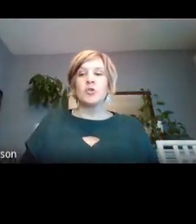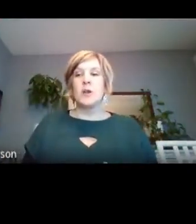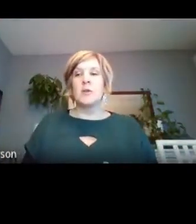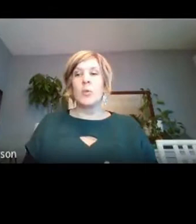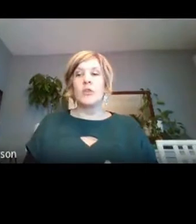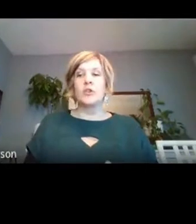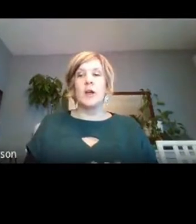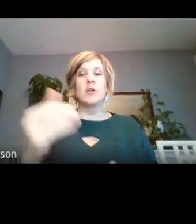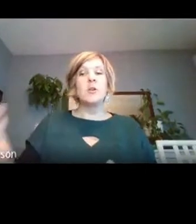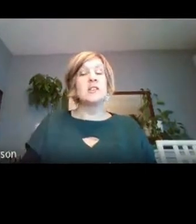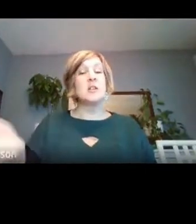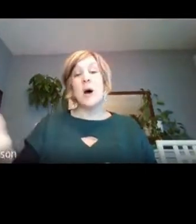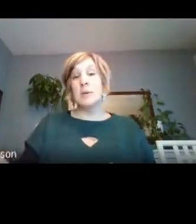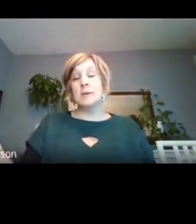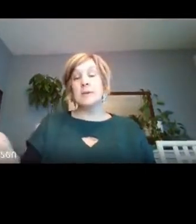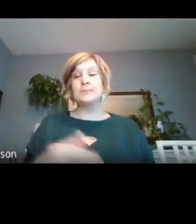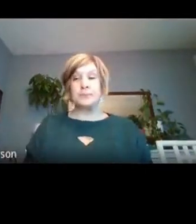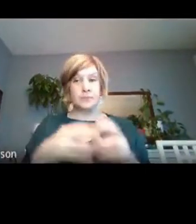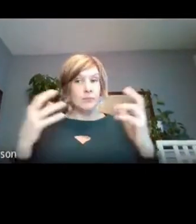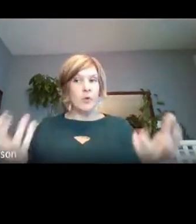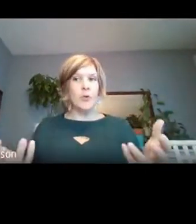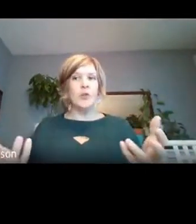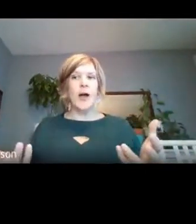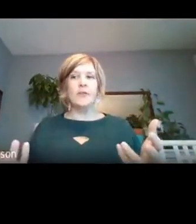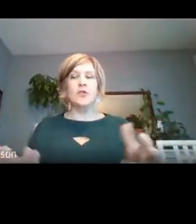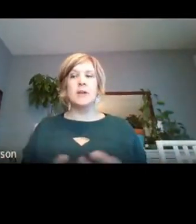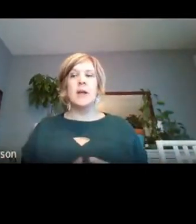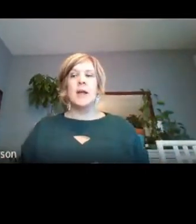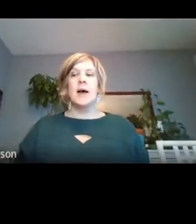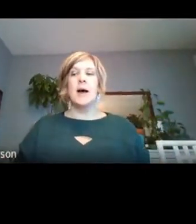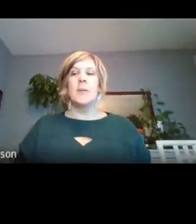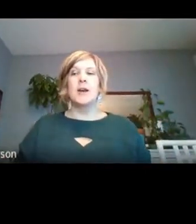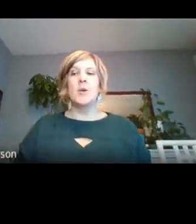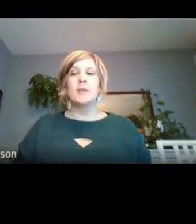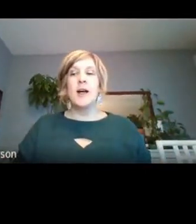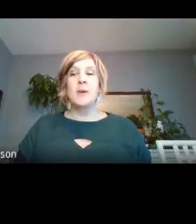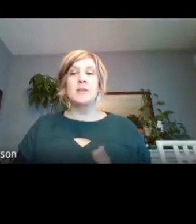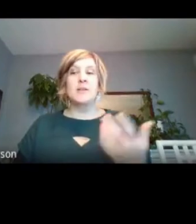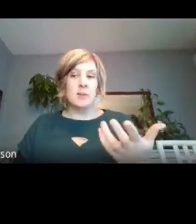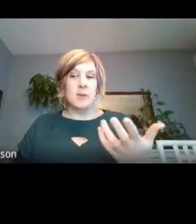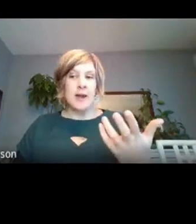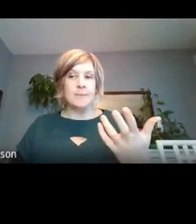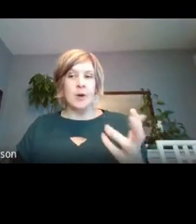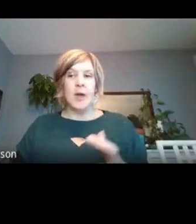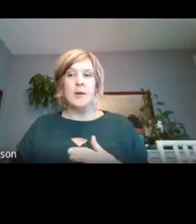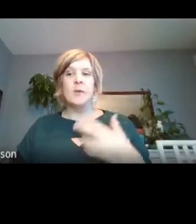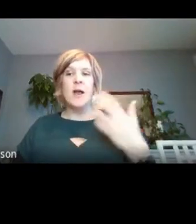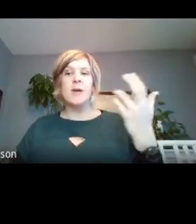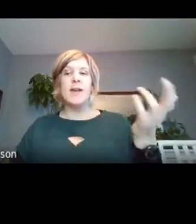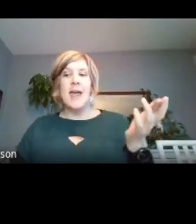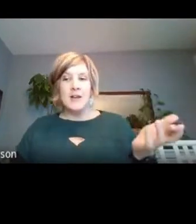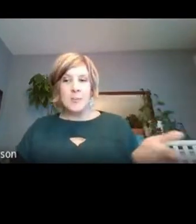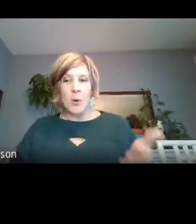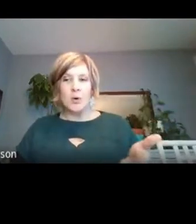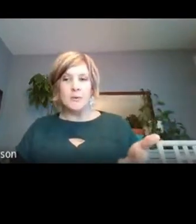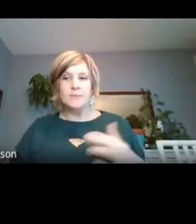show your students what they're doing notice it's anonymous for the live version um and i know it's live because it's telling me that okay so now